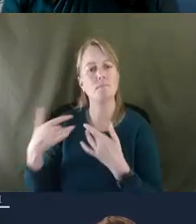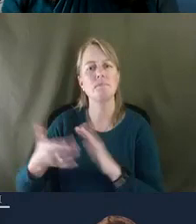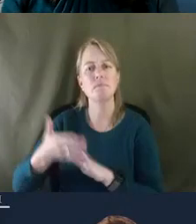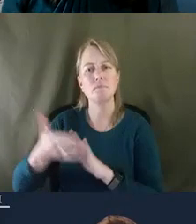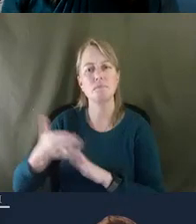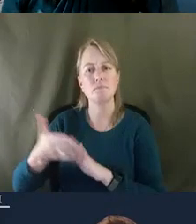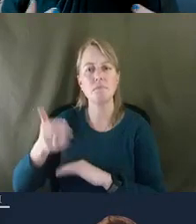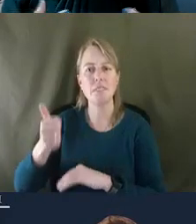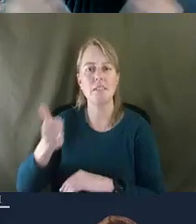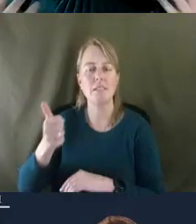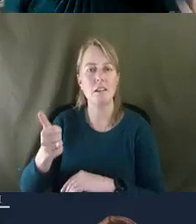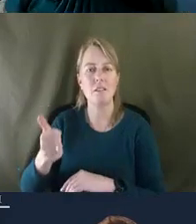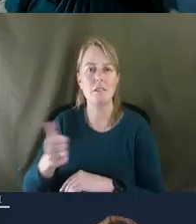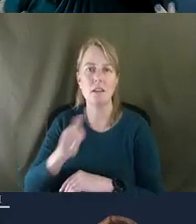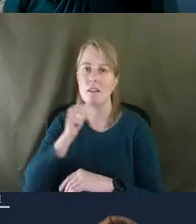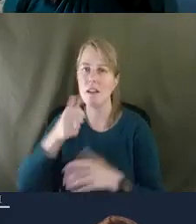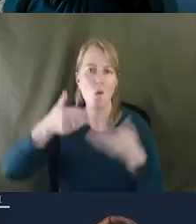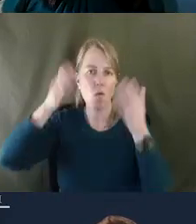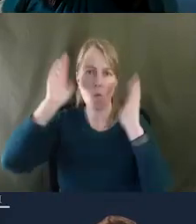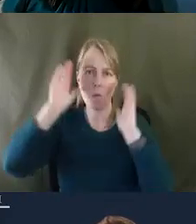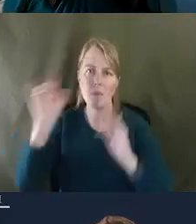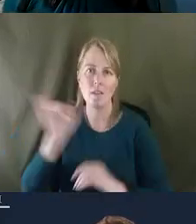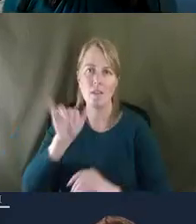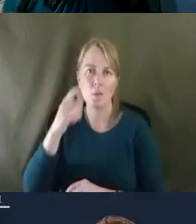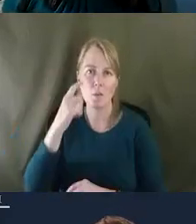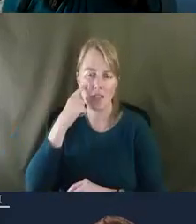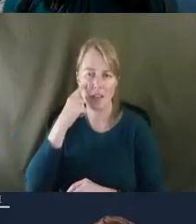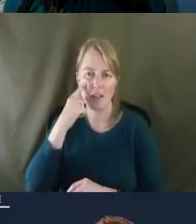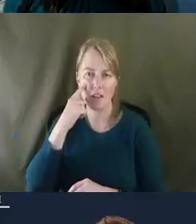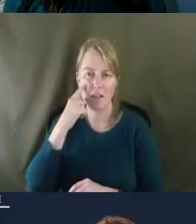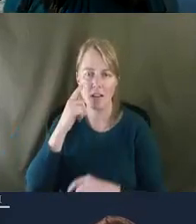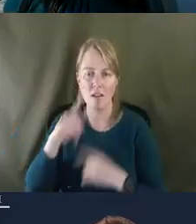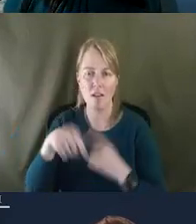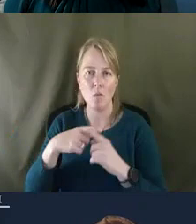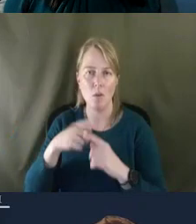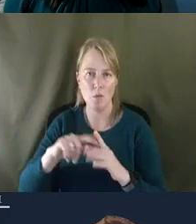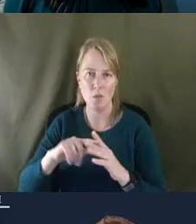it's not as overwhelming as you might think when you are just embarking on it.